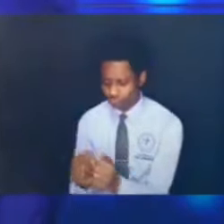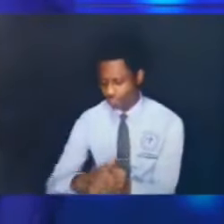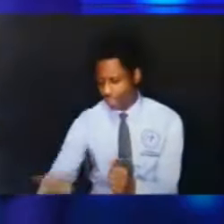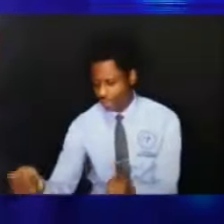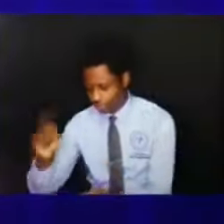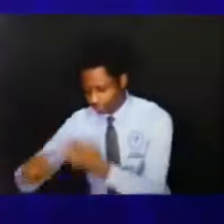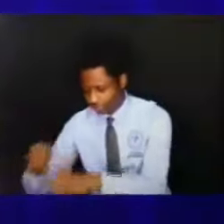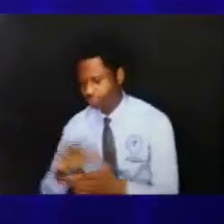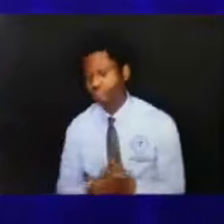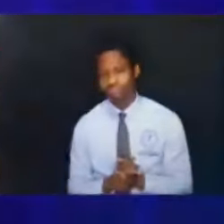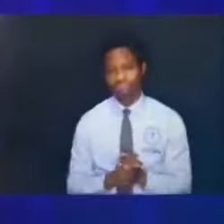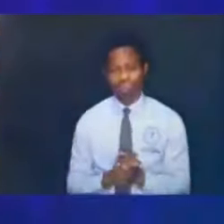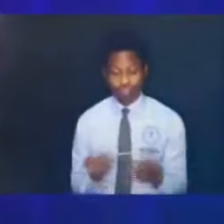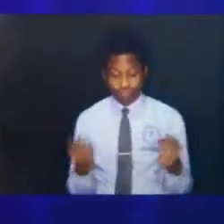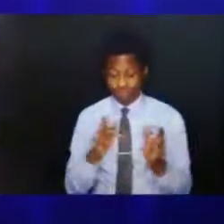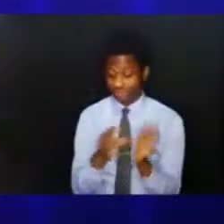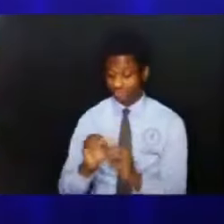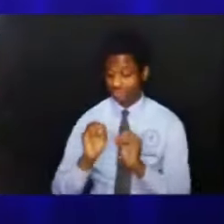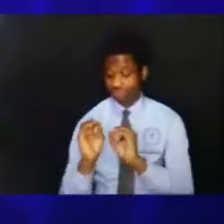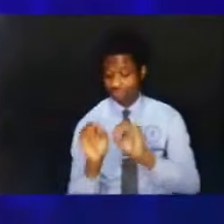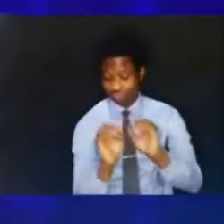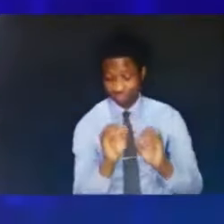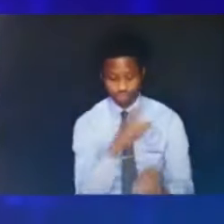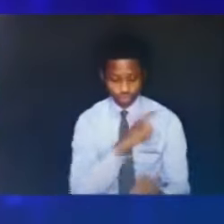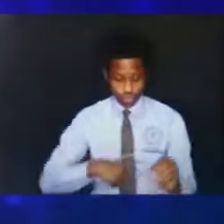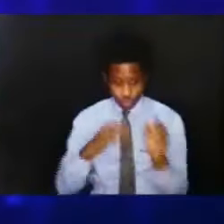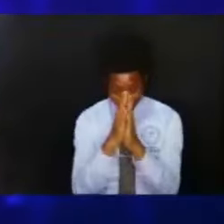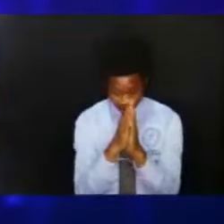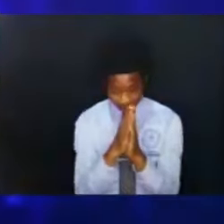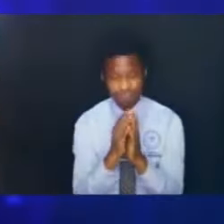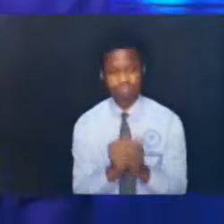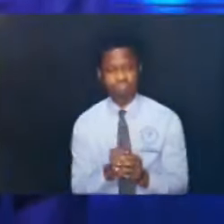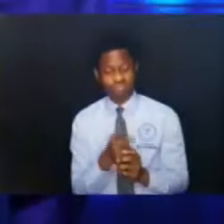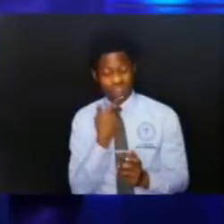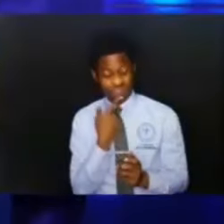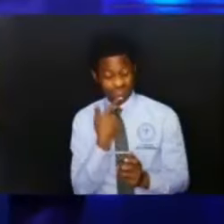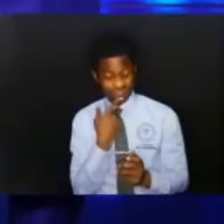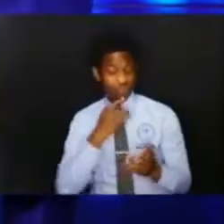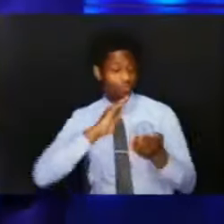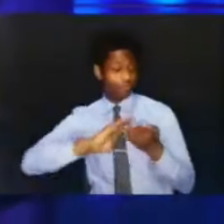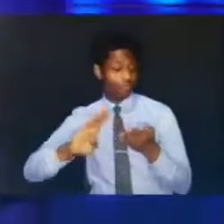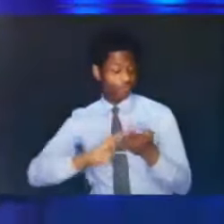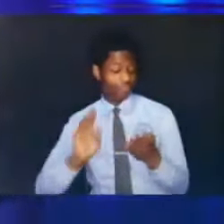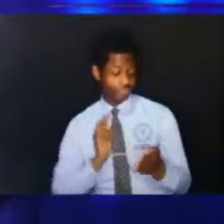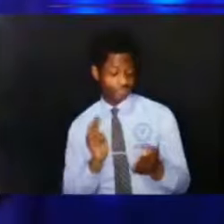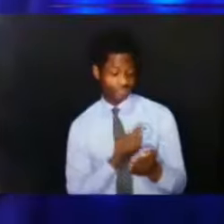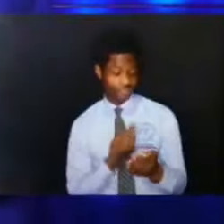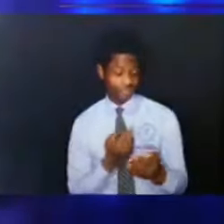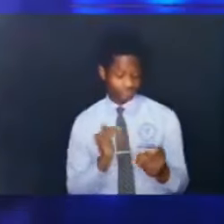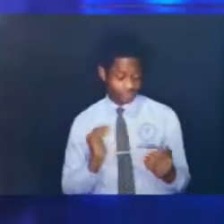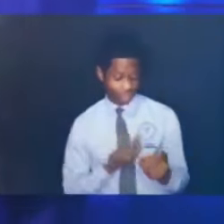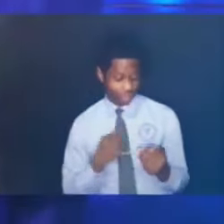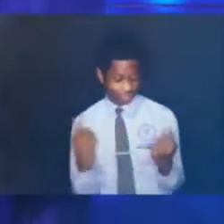When Jesus taught the Lord's Prayer, he said that, "Forgive us our sins as we